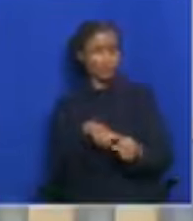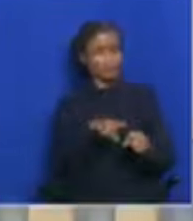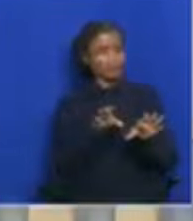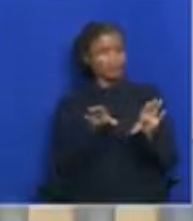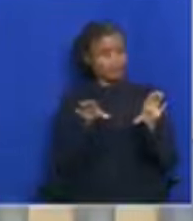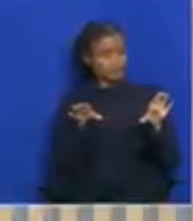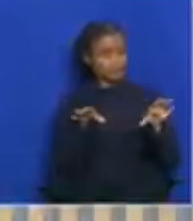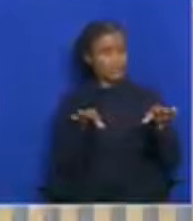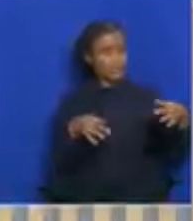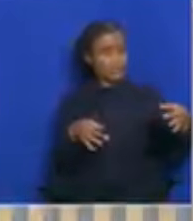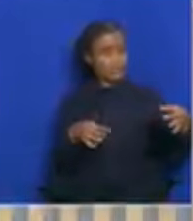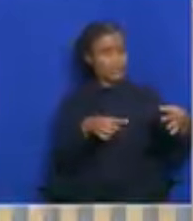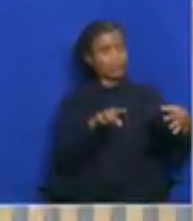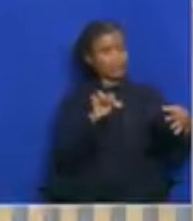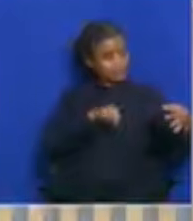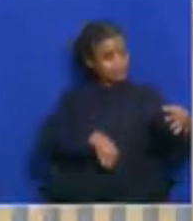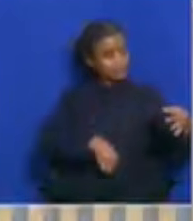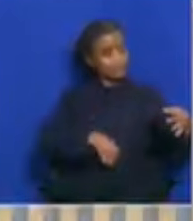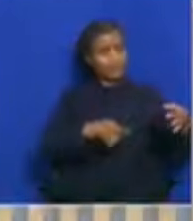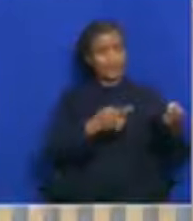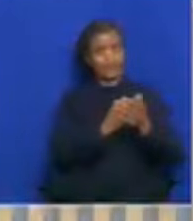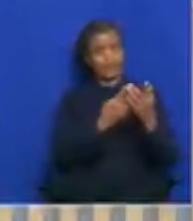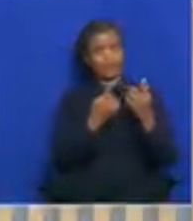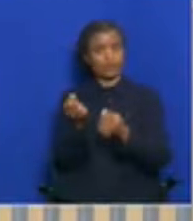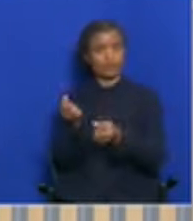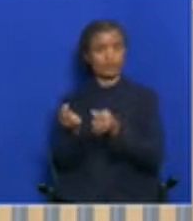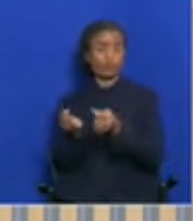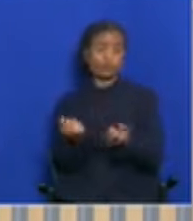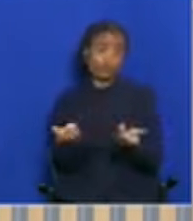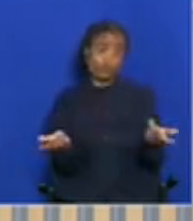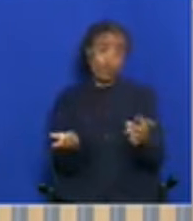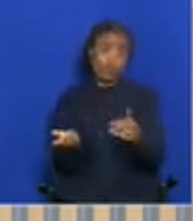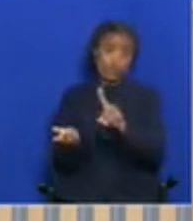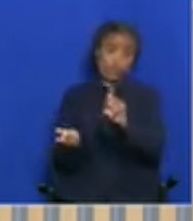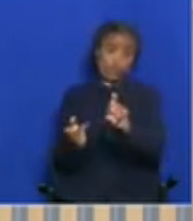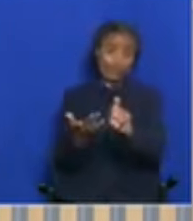But please respond directly to the question by Commissioner Baloyi.